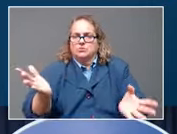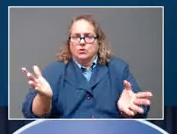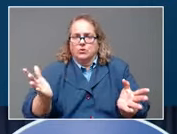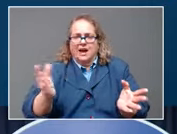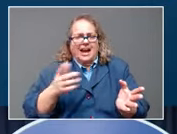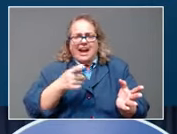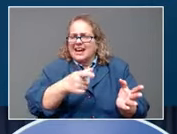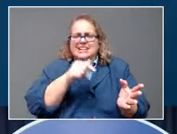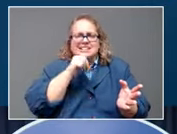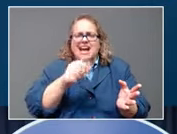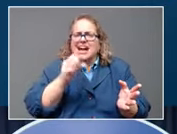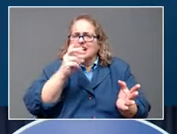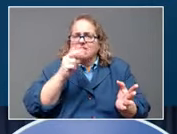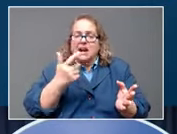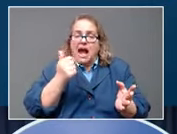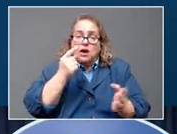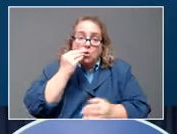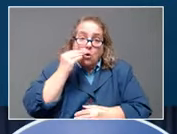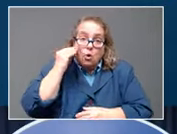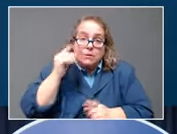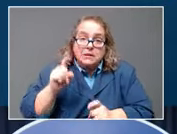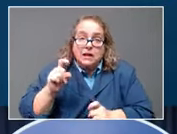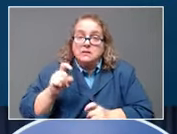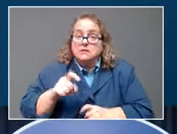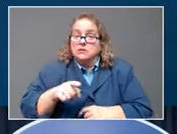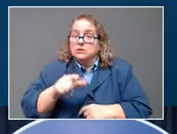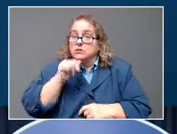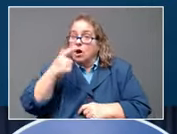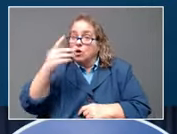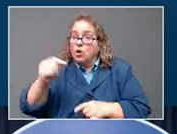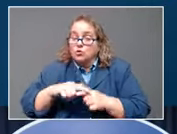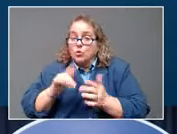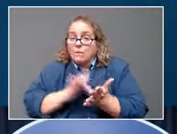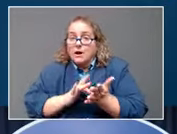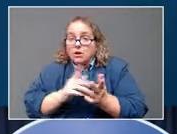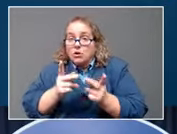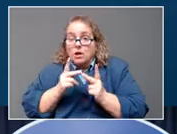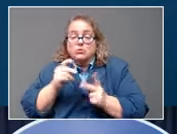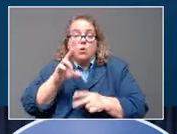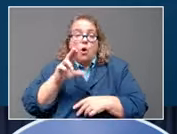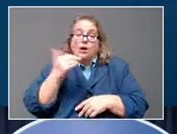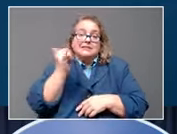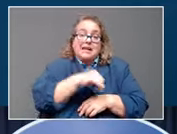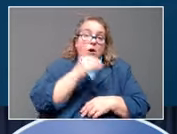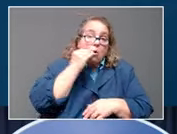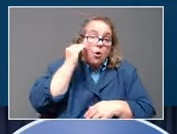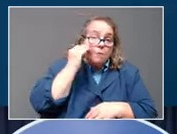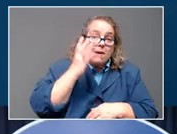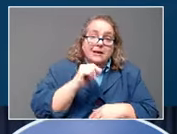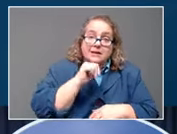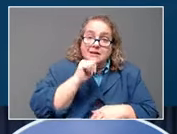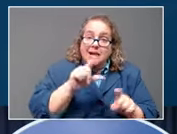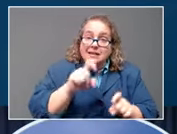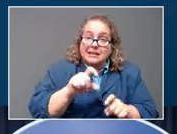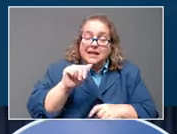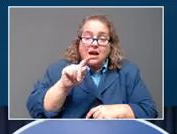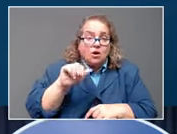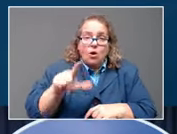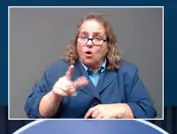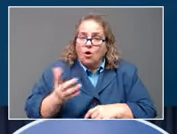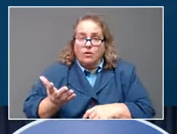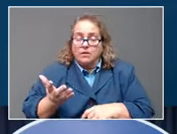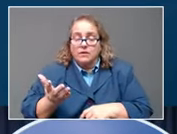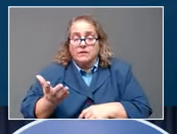have used at-home tests and not gone to a medical facility for a test, or who have just stayed home and not tested at all. The bottom